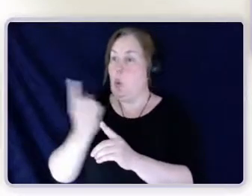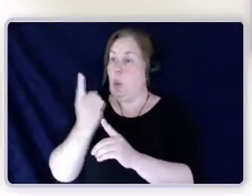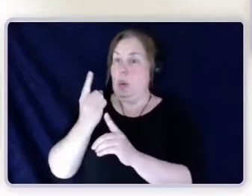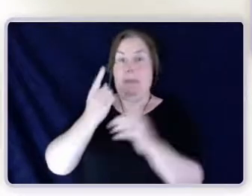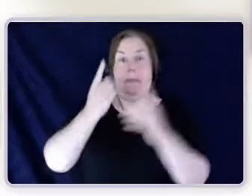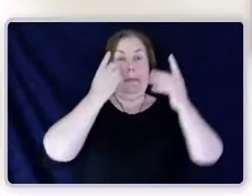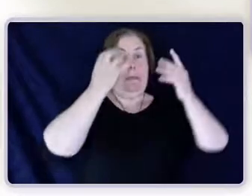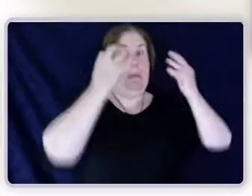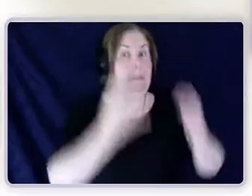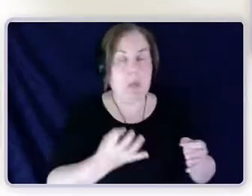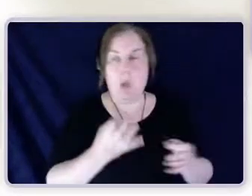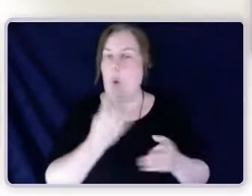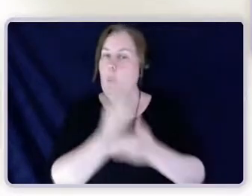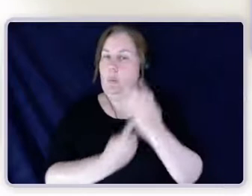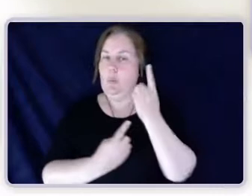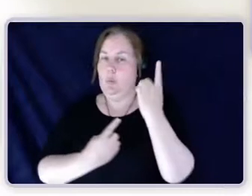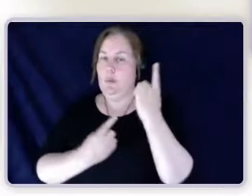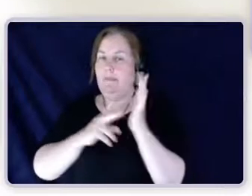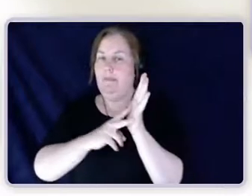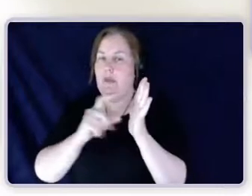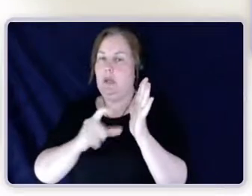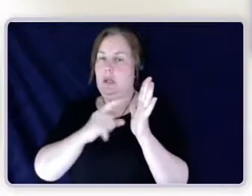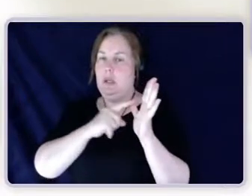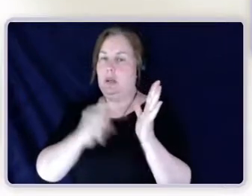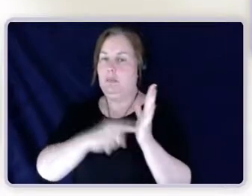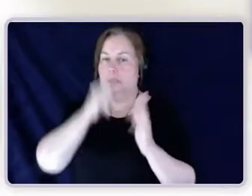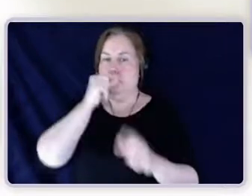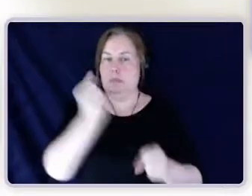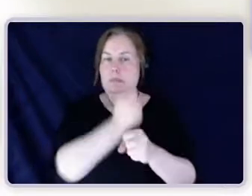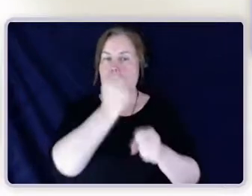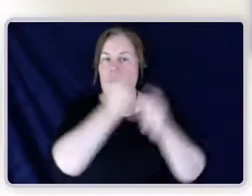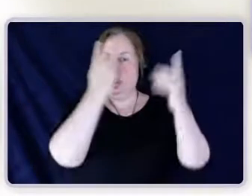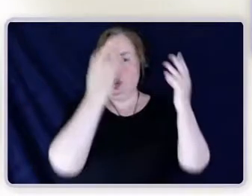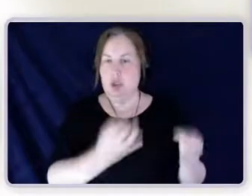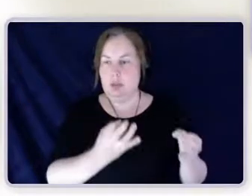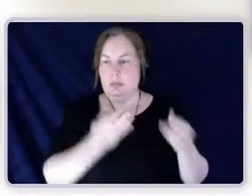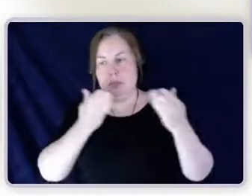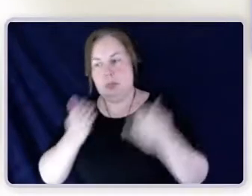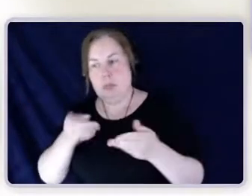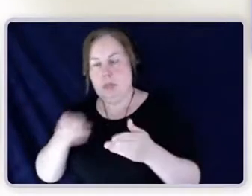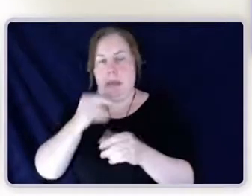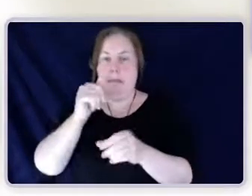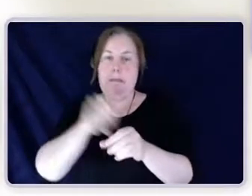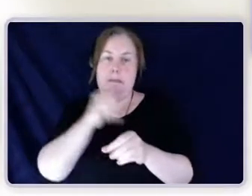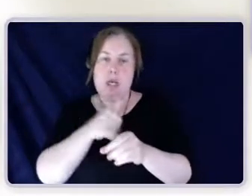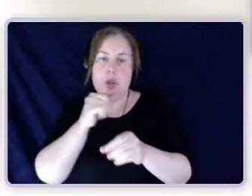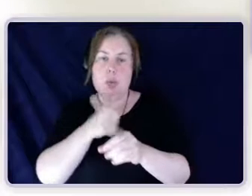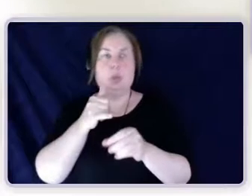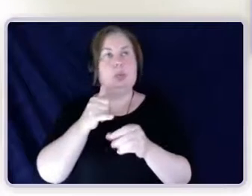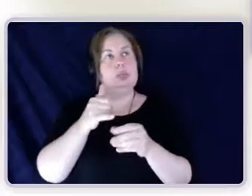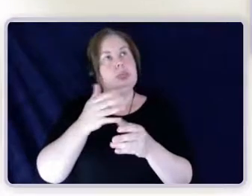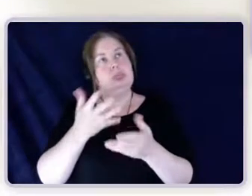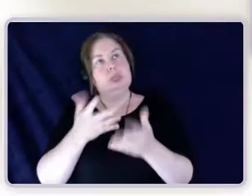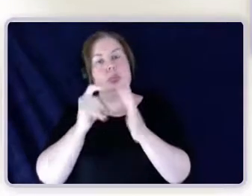is defined as a medical procedure that is reasonably likely or has the intention of